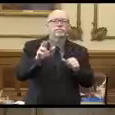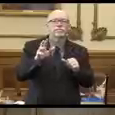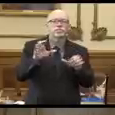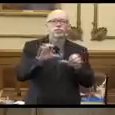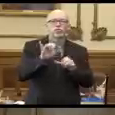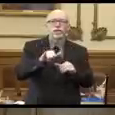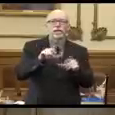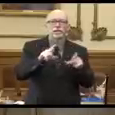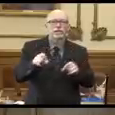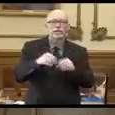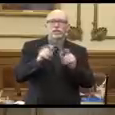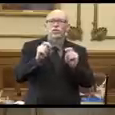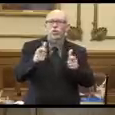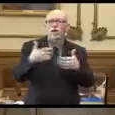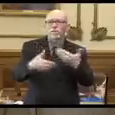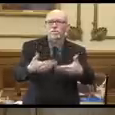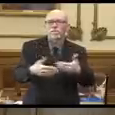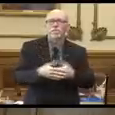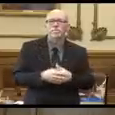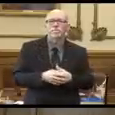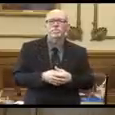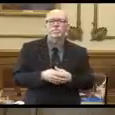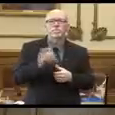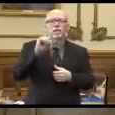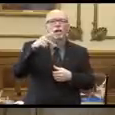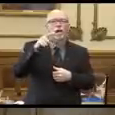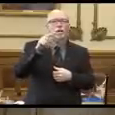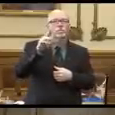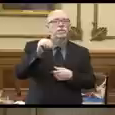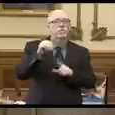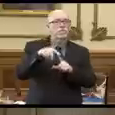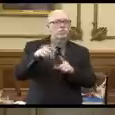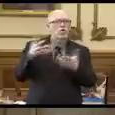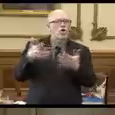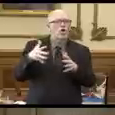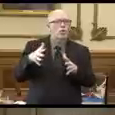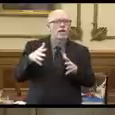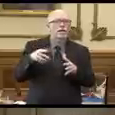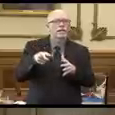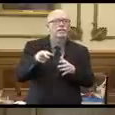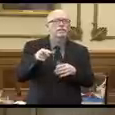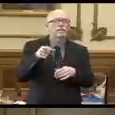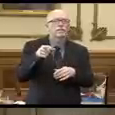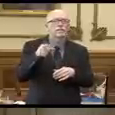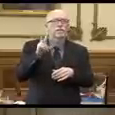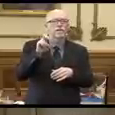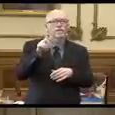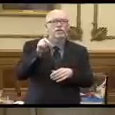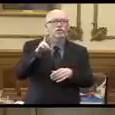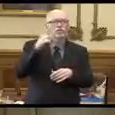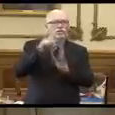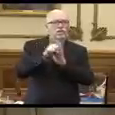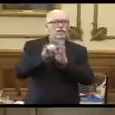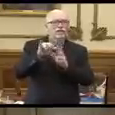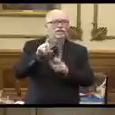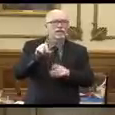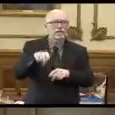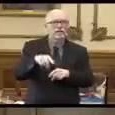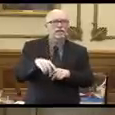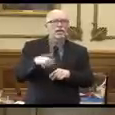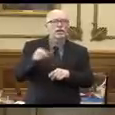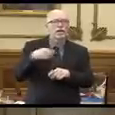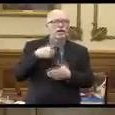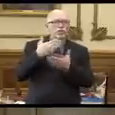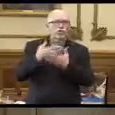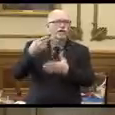do that testing in a very quick manner. Optum was already a vendor for the state of Indiana and had a